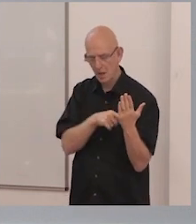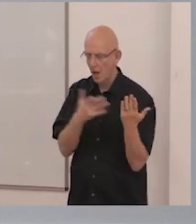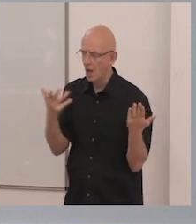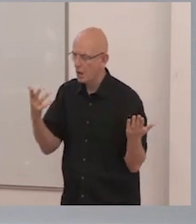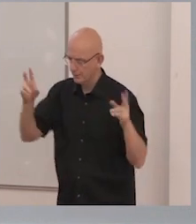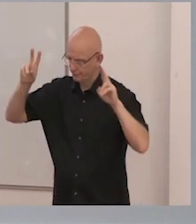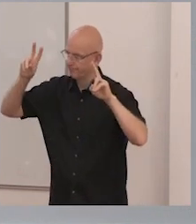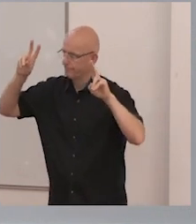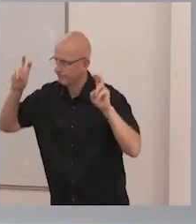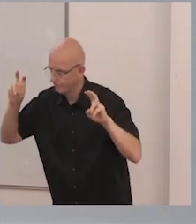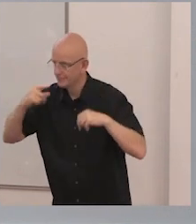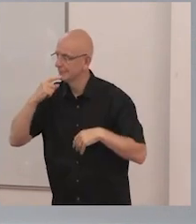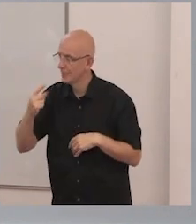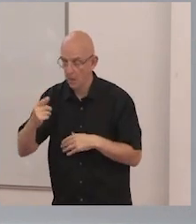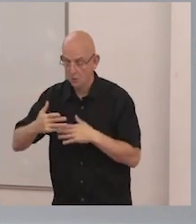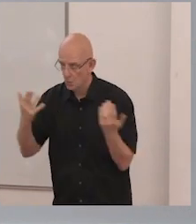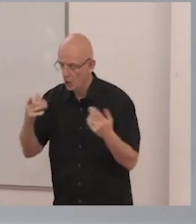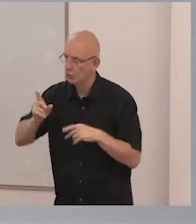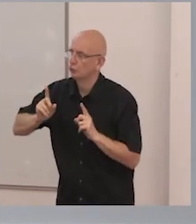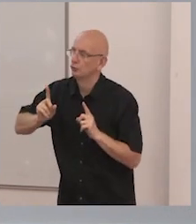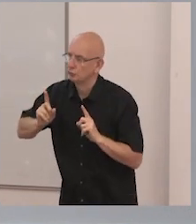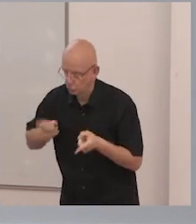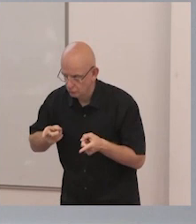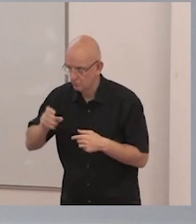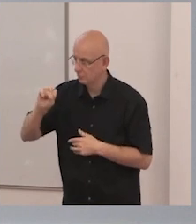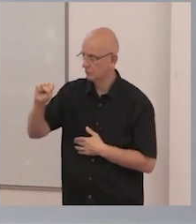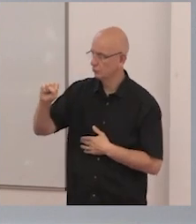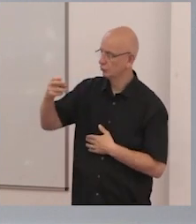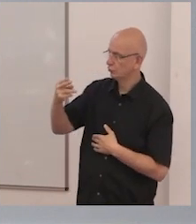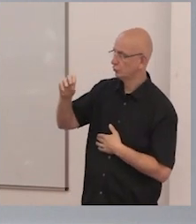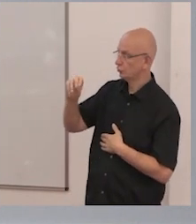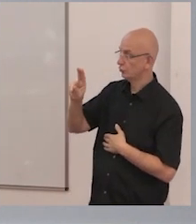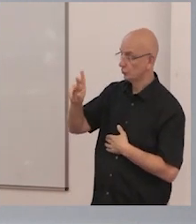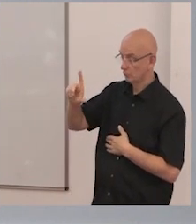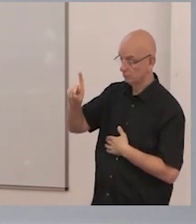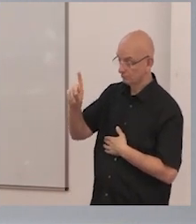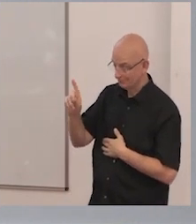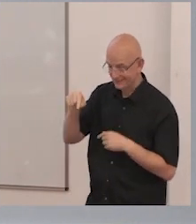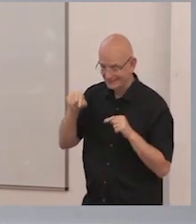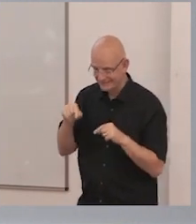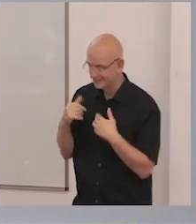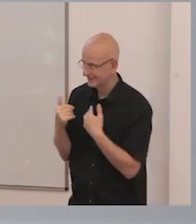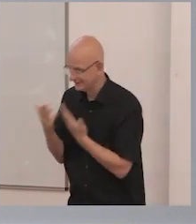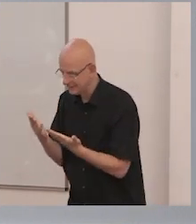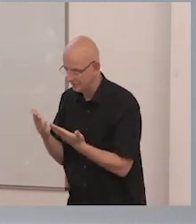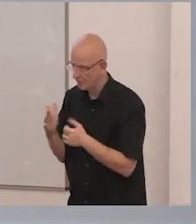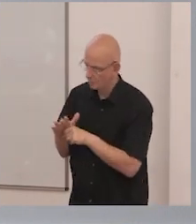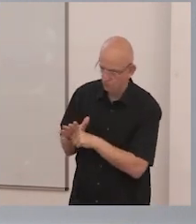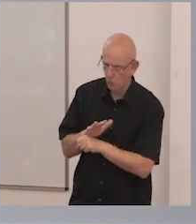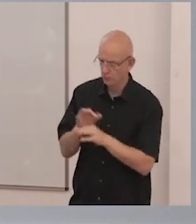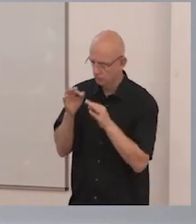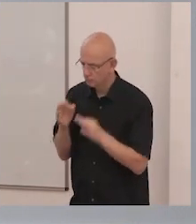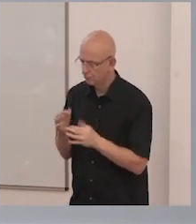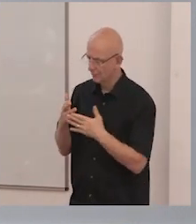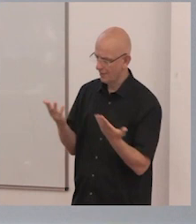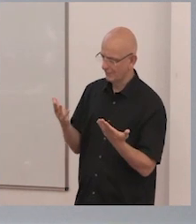and assistance. So the reference around special care, special needs, reminds us of a rather